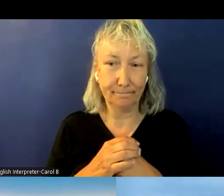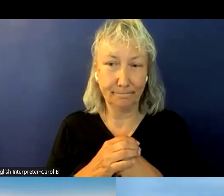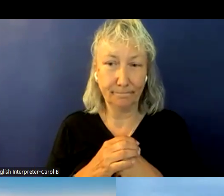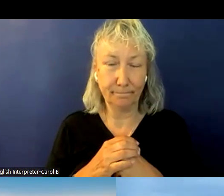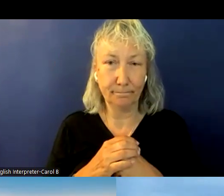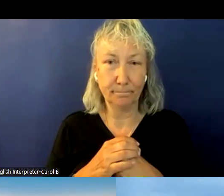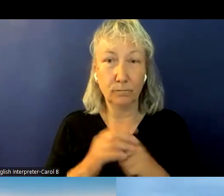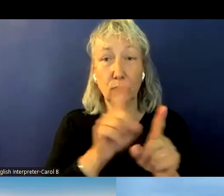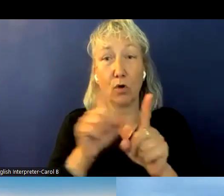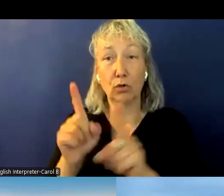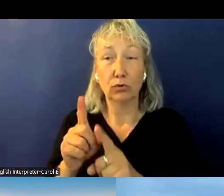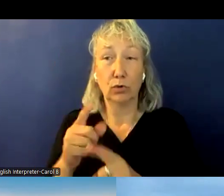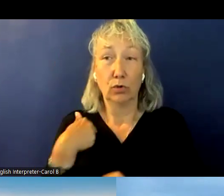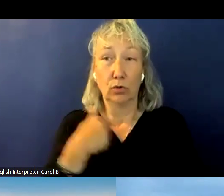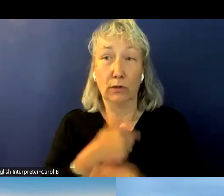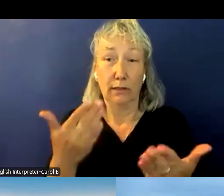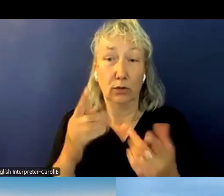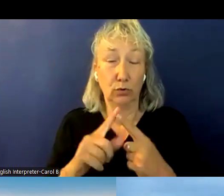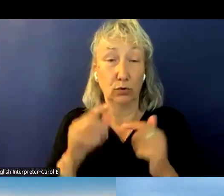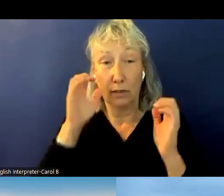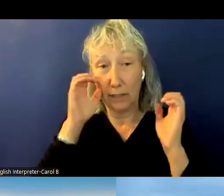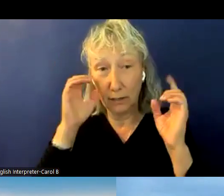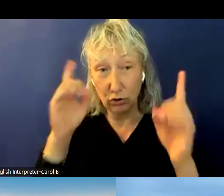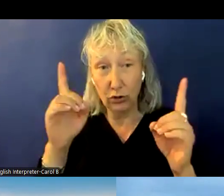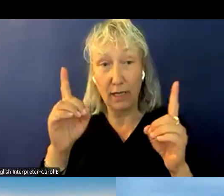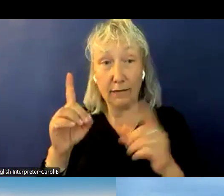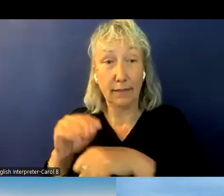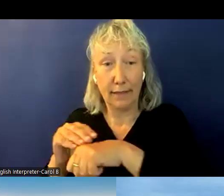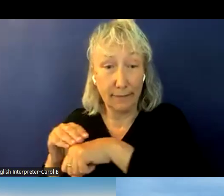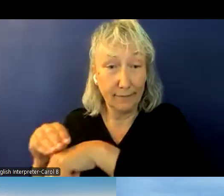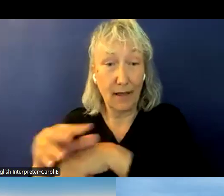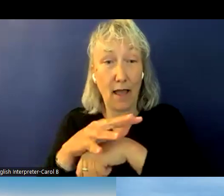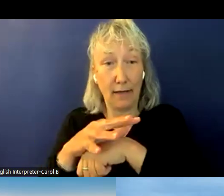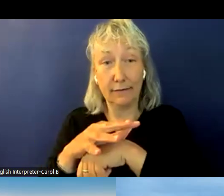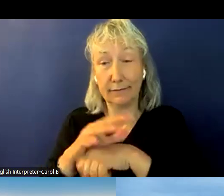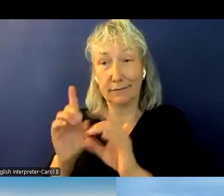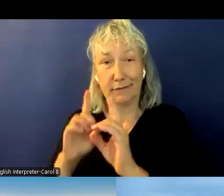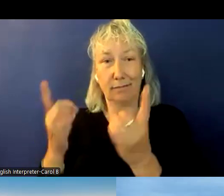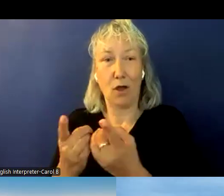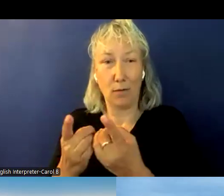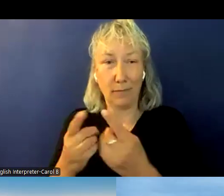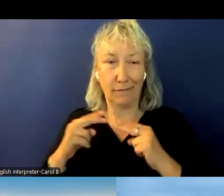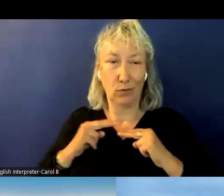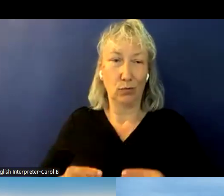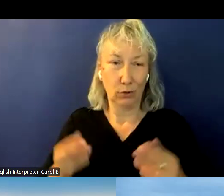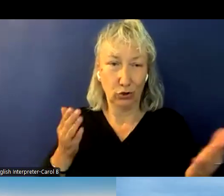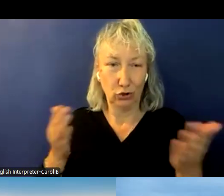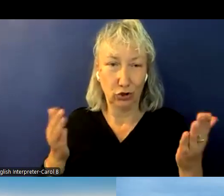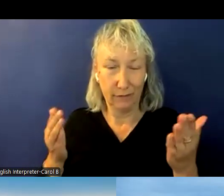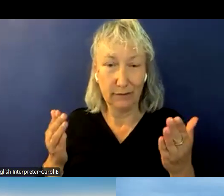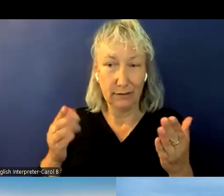Educates and advises the Department of Human Services,